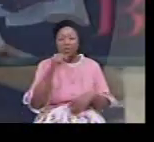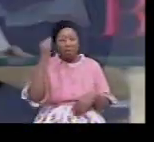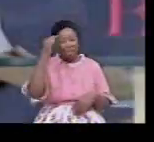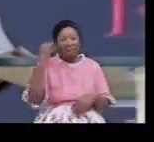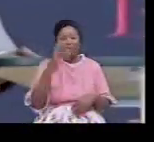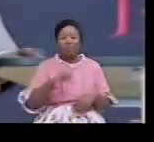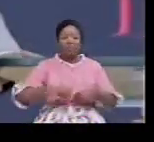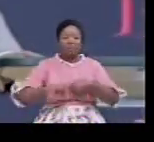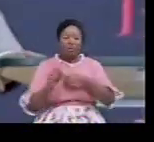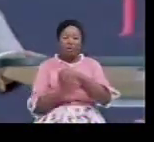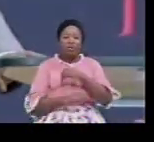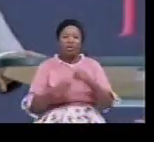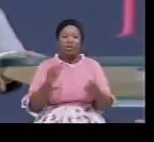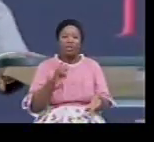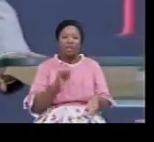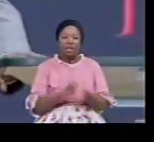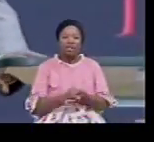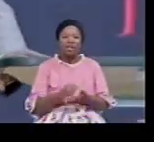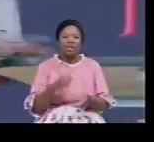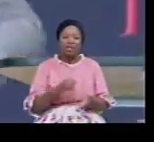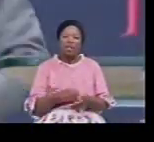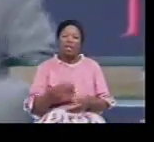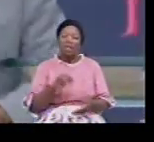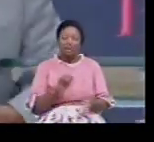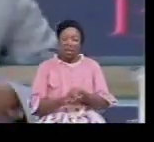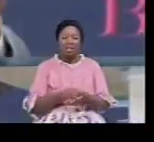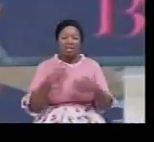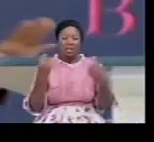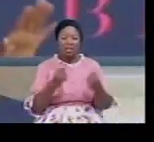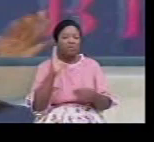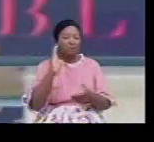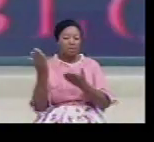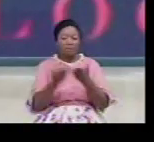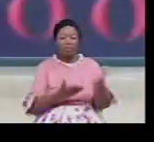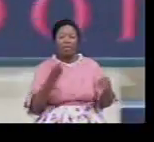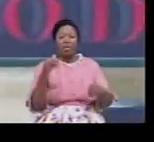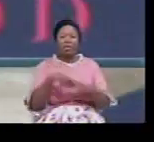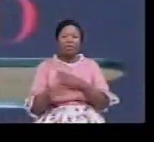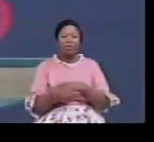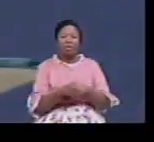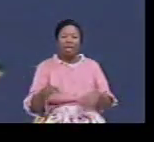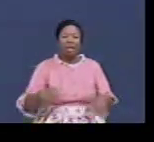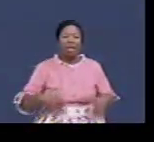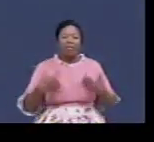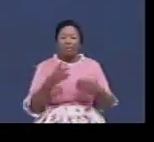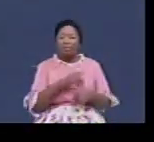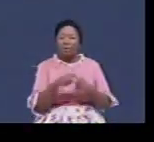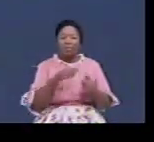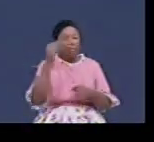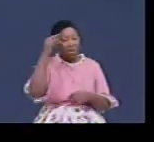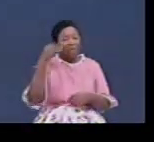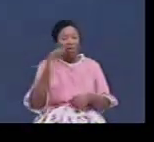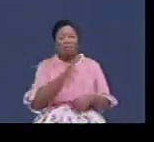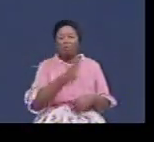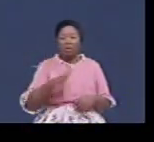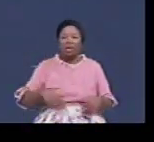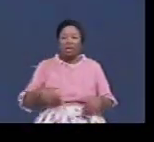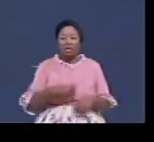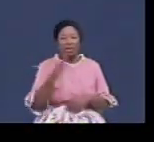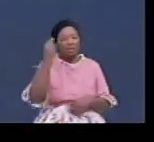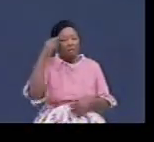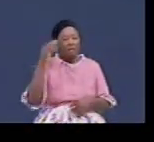punishment, eternal punishment of sin in their lives. When they think about Christ, they think about their